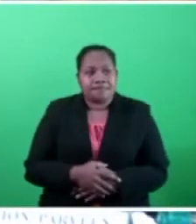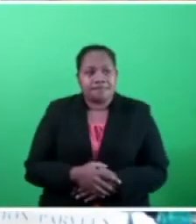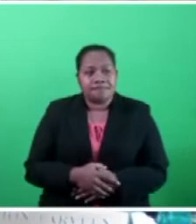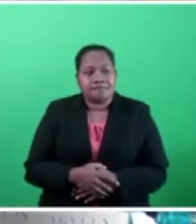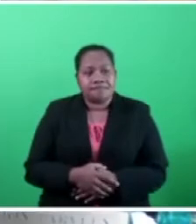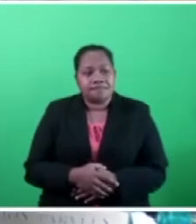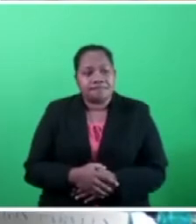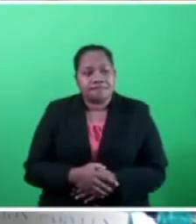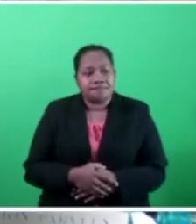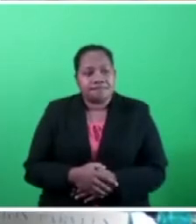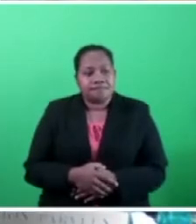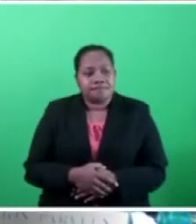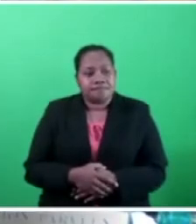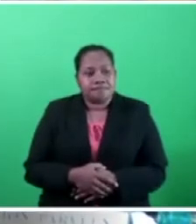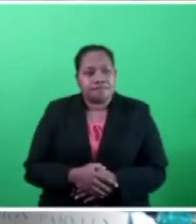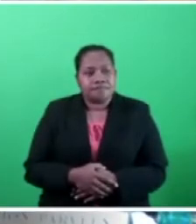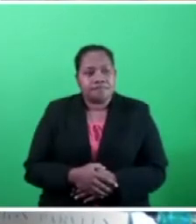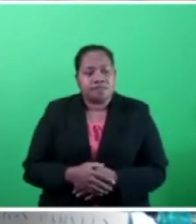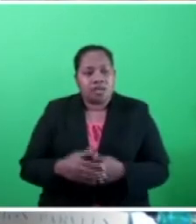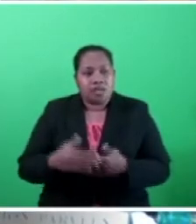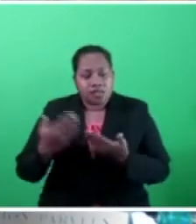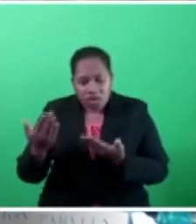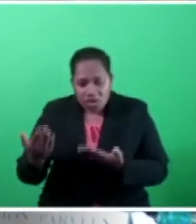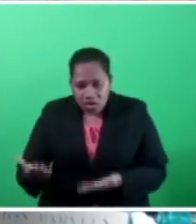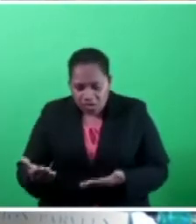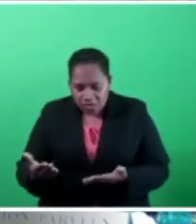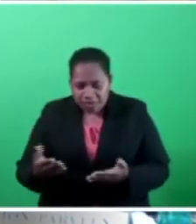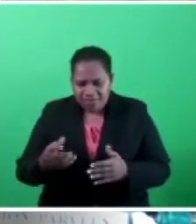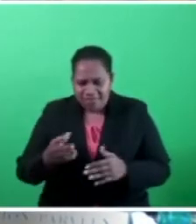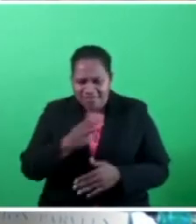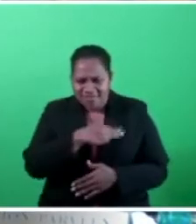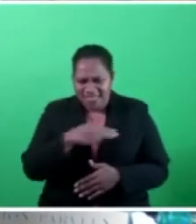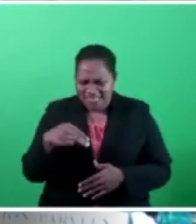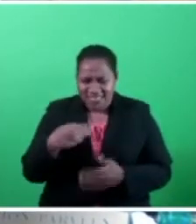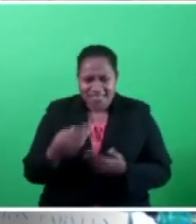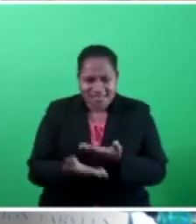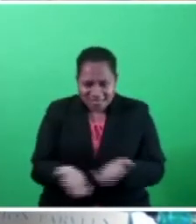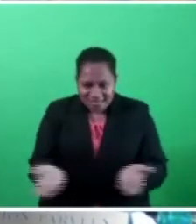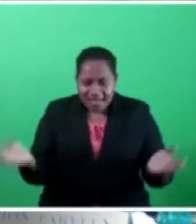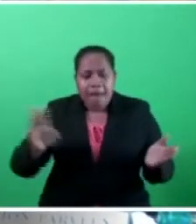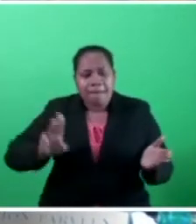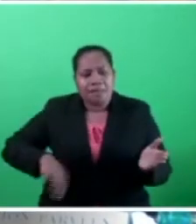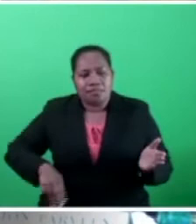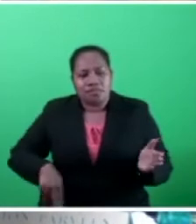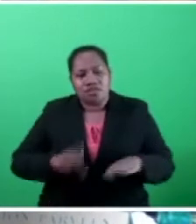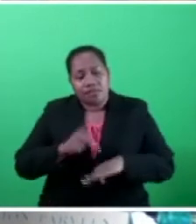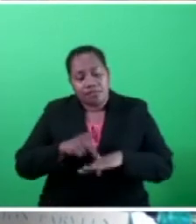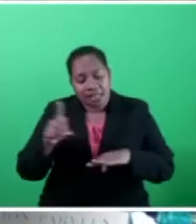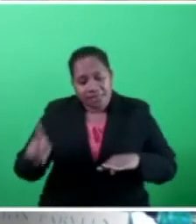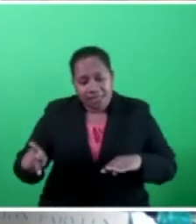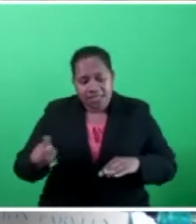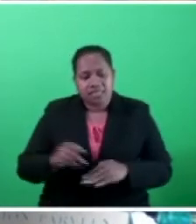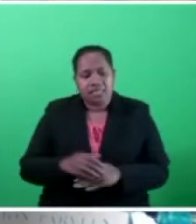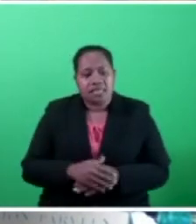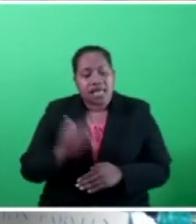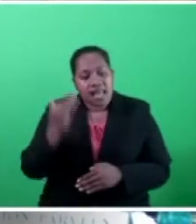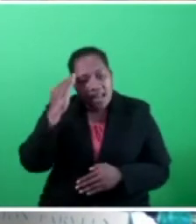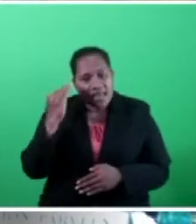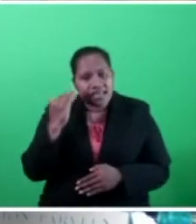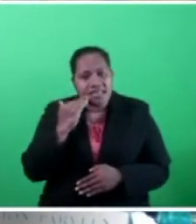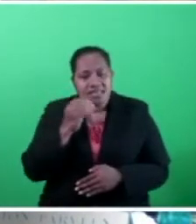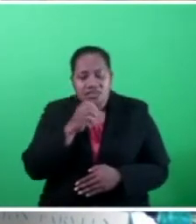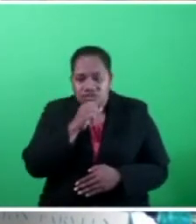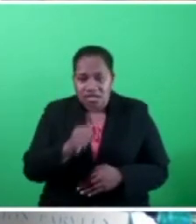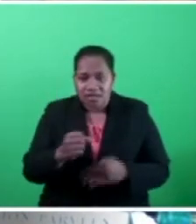The Honourable Cabinet Ministers, the Honourable Leader of the Opposition, Honourable Members of Parliament, ladies and gentlemen that are